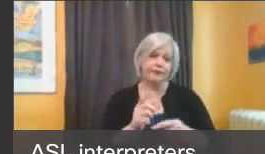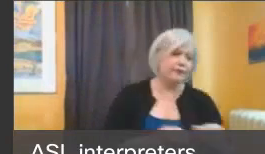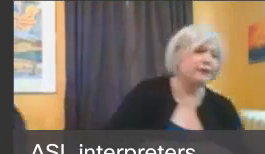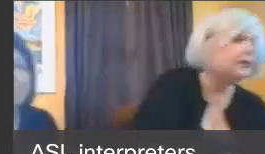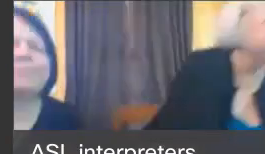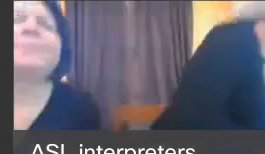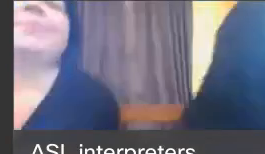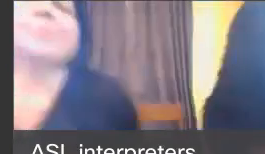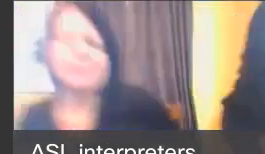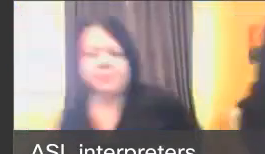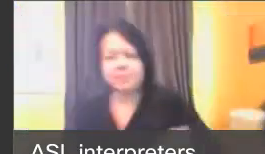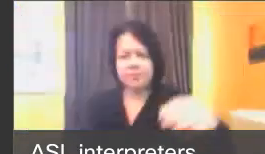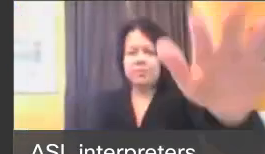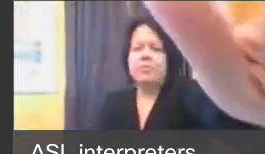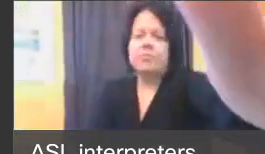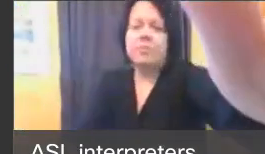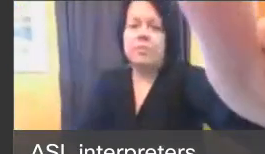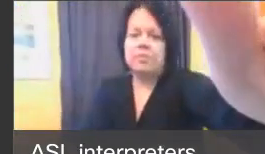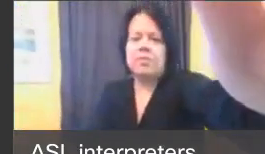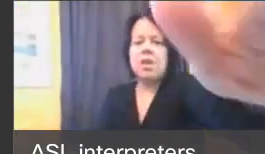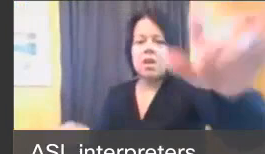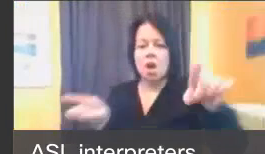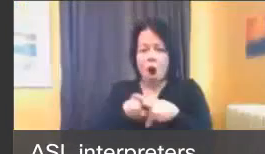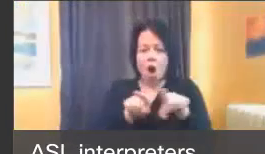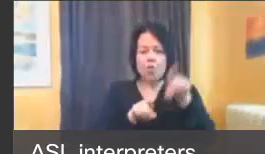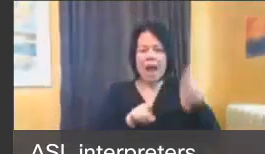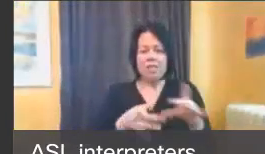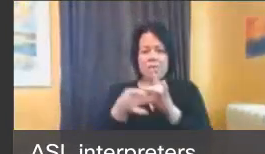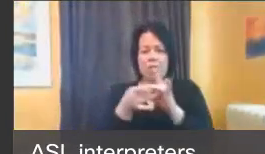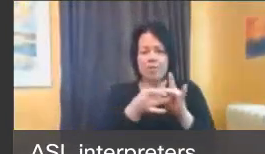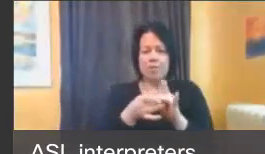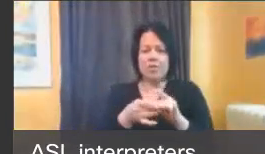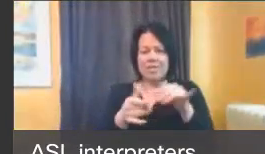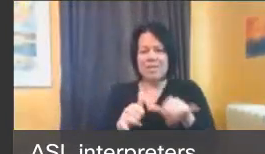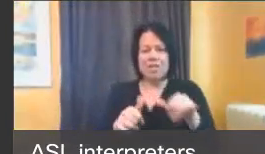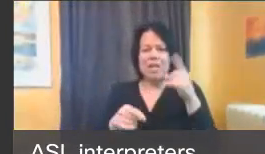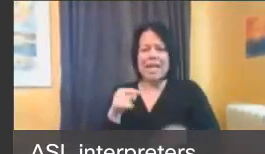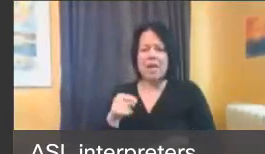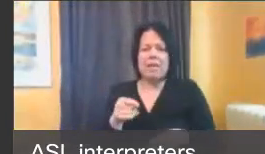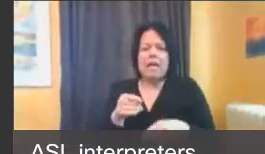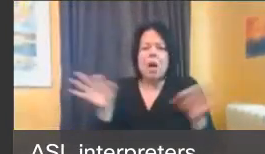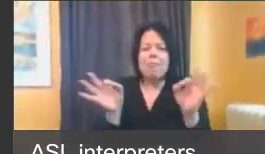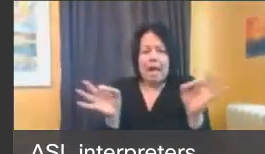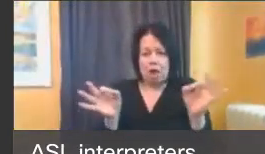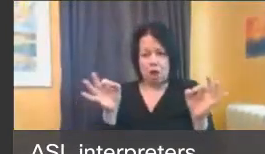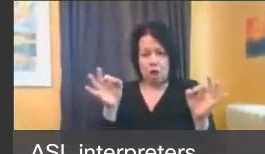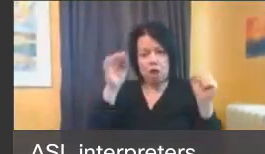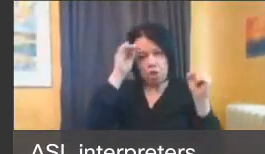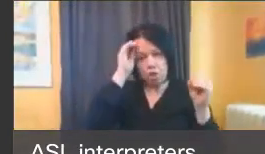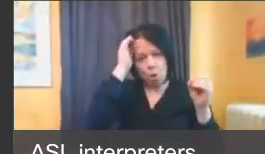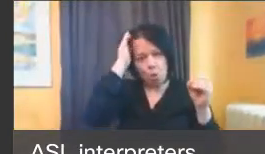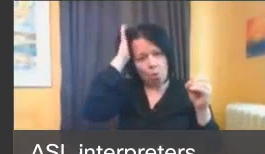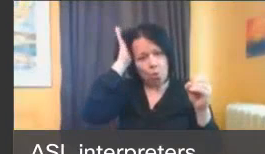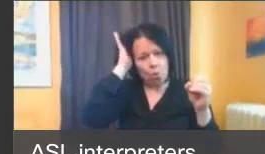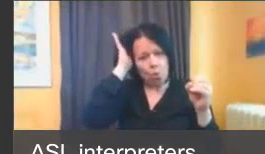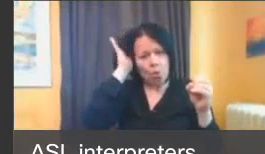voters on voters of color also has to be relatively substantial. It can't be minor. And so I